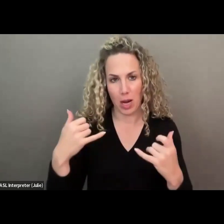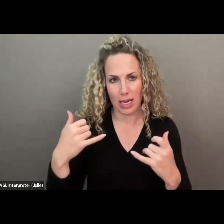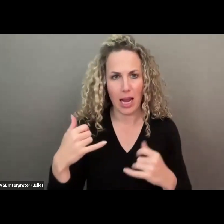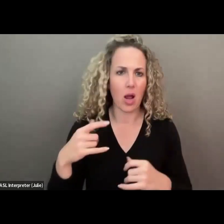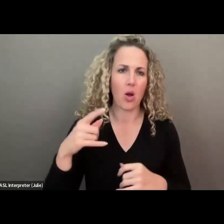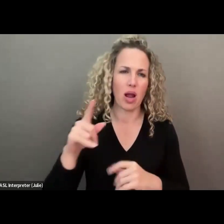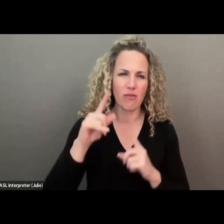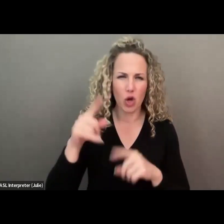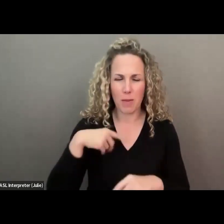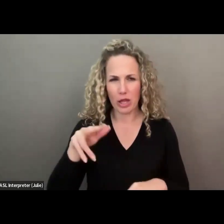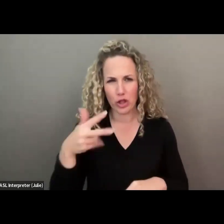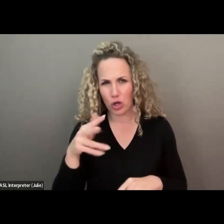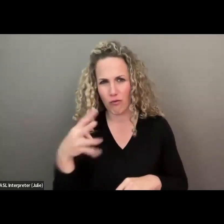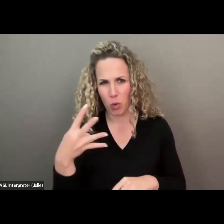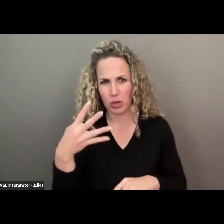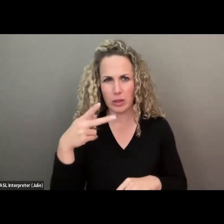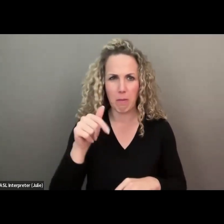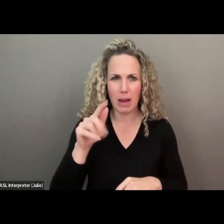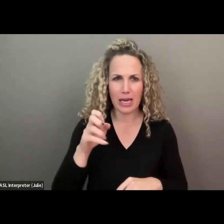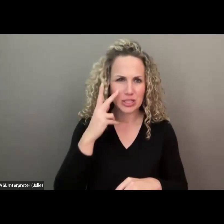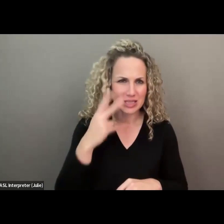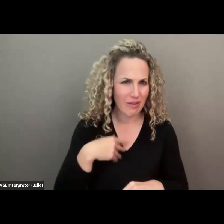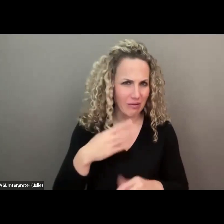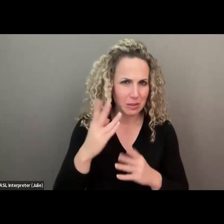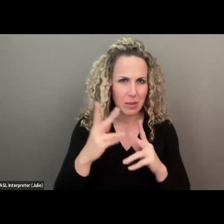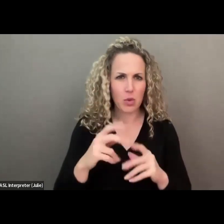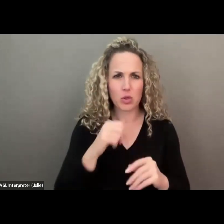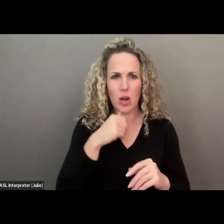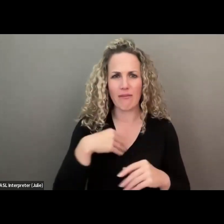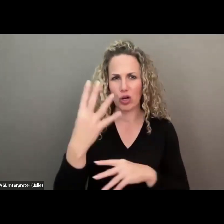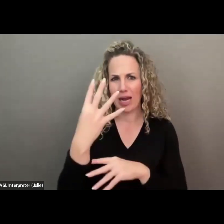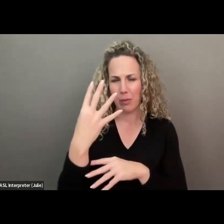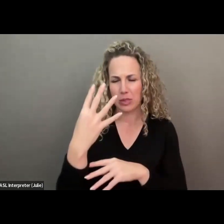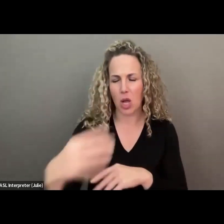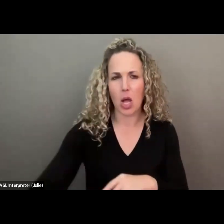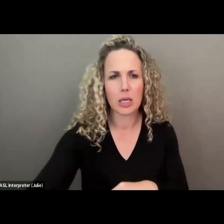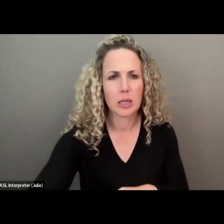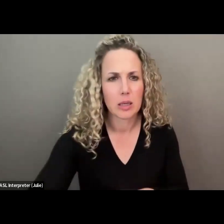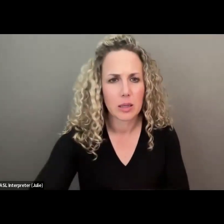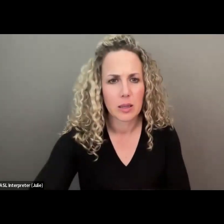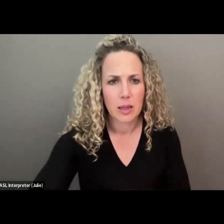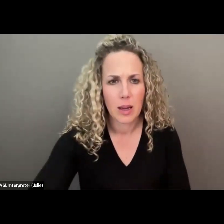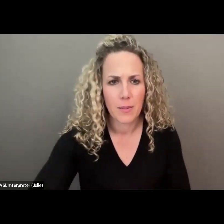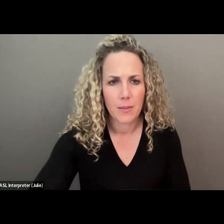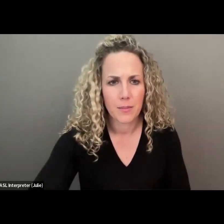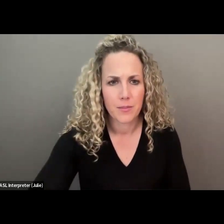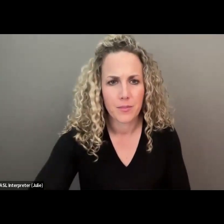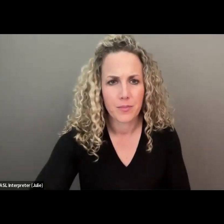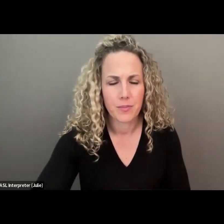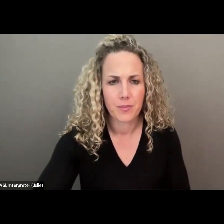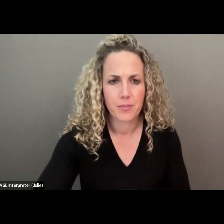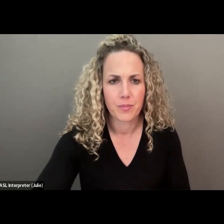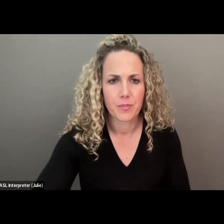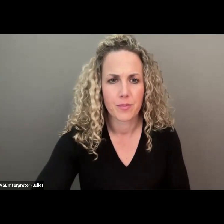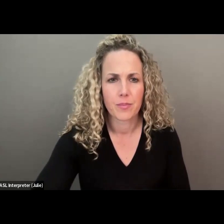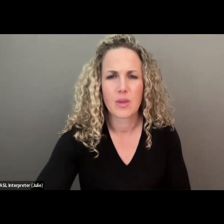got to go to my 3rd or 4th page to see if I've got some folks that don't have their cameras on. But we had the transportation